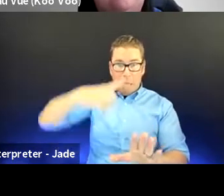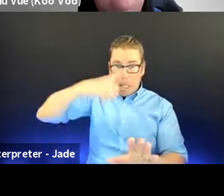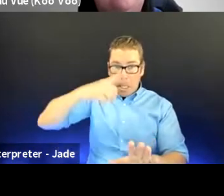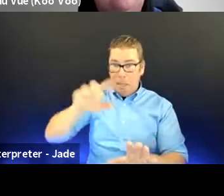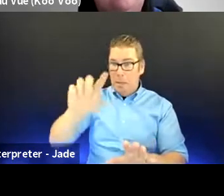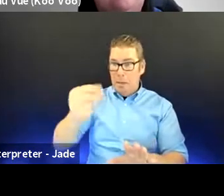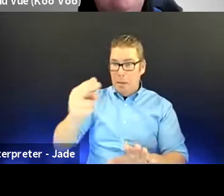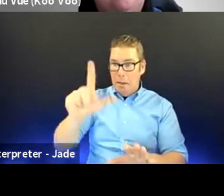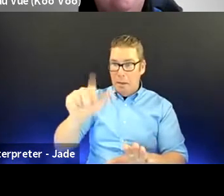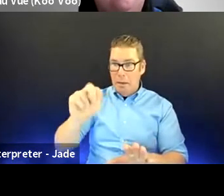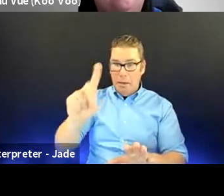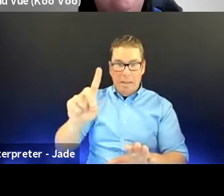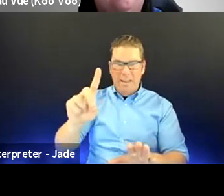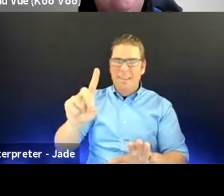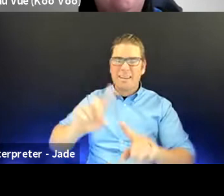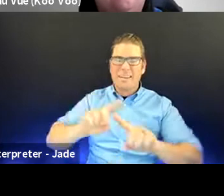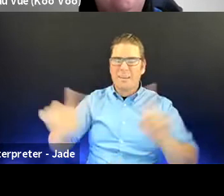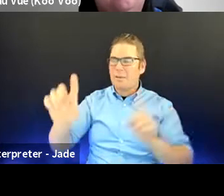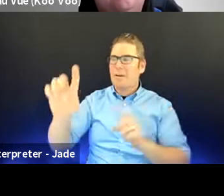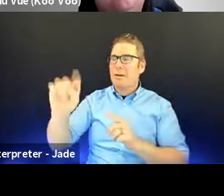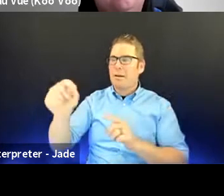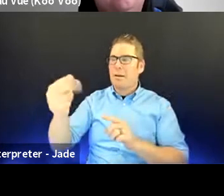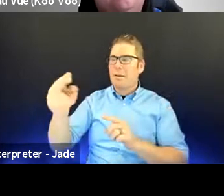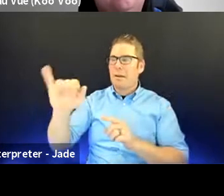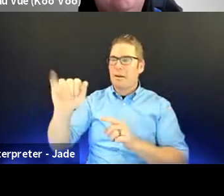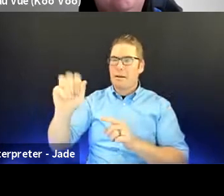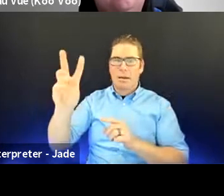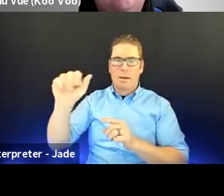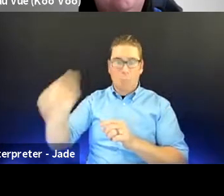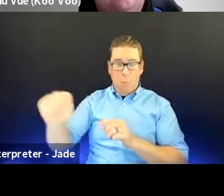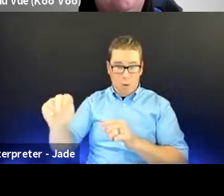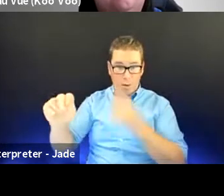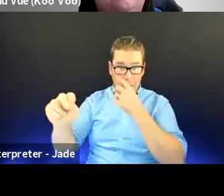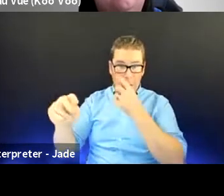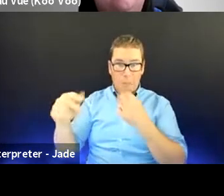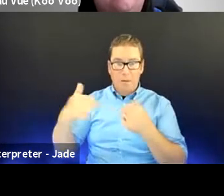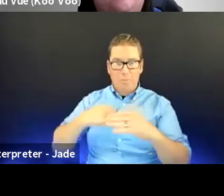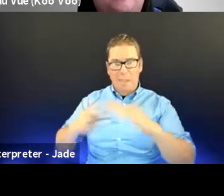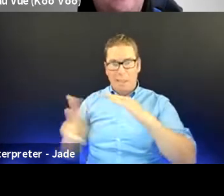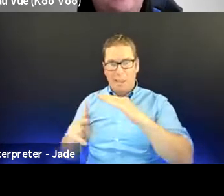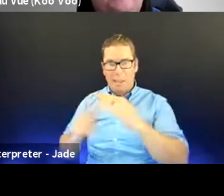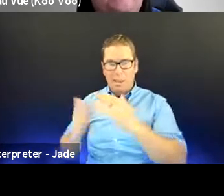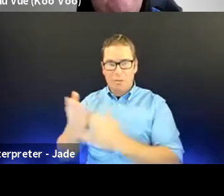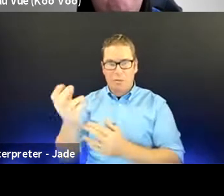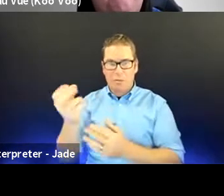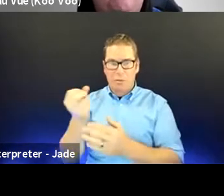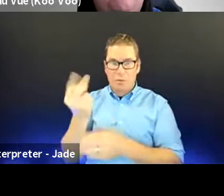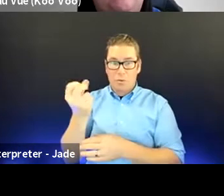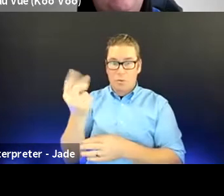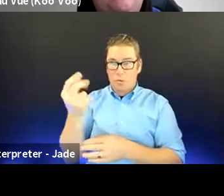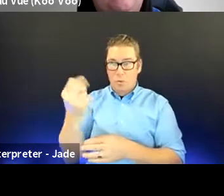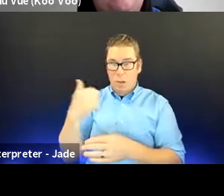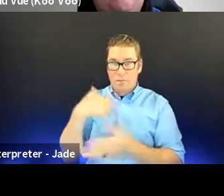we, you know, after they moved back, I basically spent all of my K to 12 in Taiwan. So I had a really abrupt change